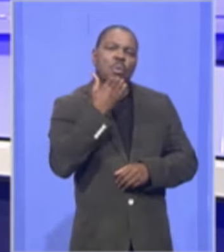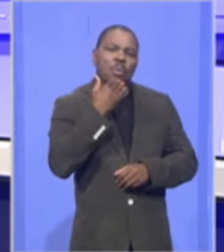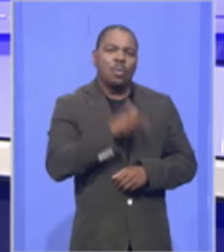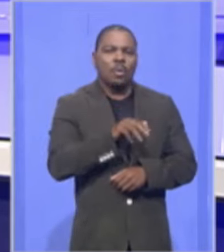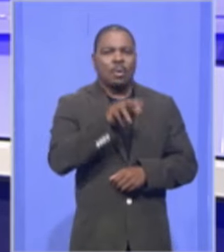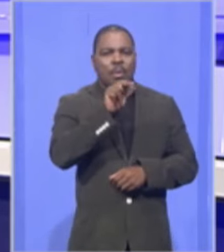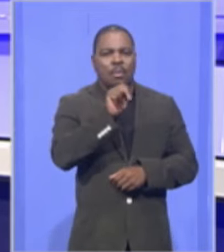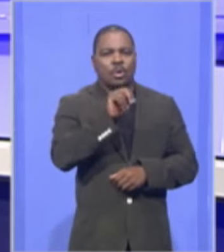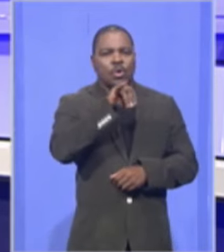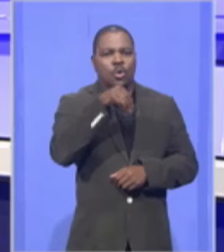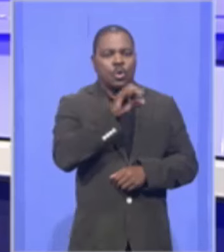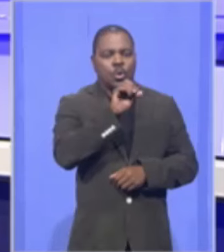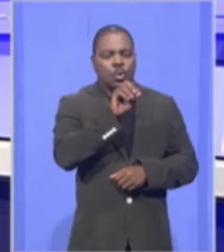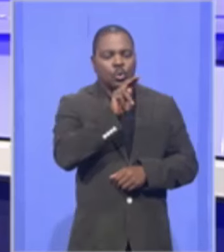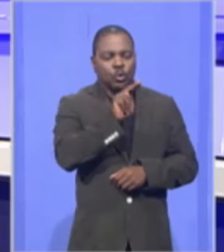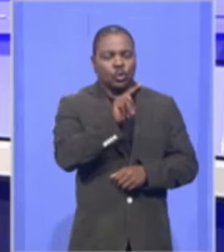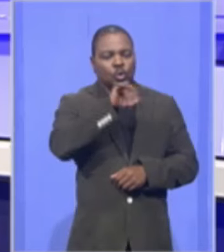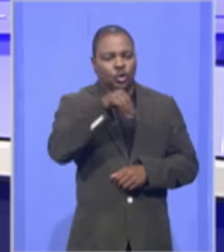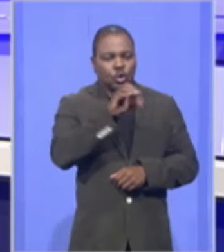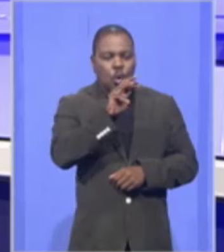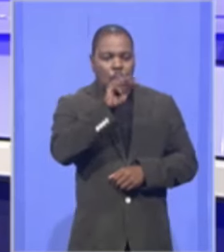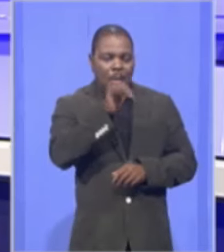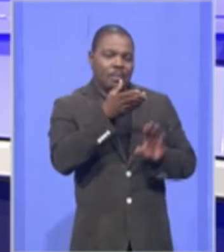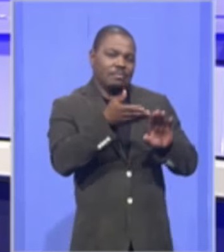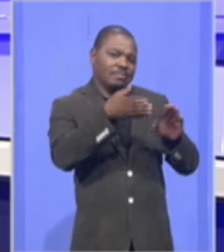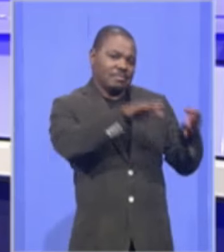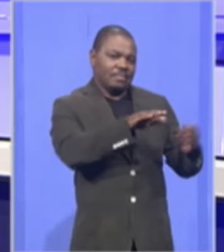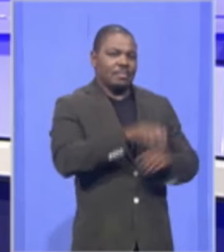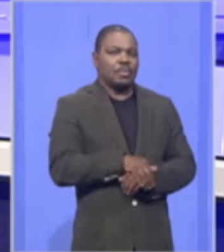Nujoma. Nujoma yo neng a le dingwaga di le